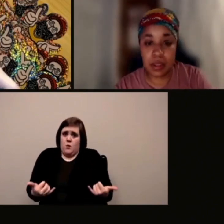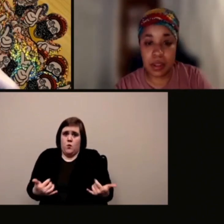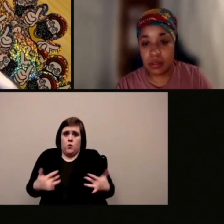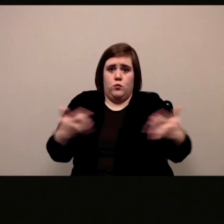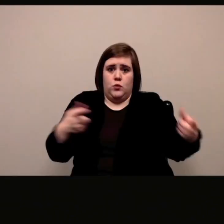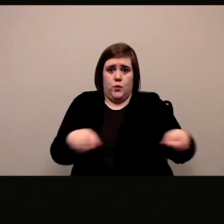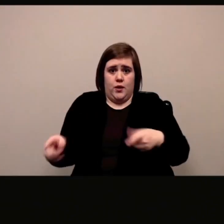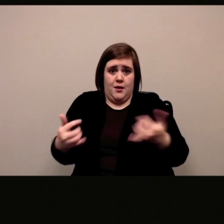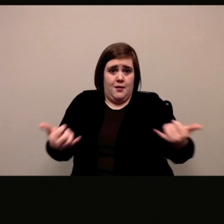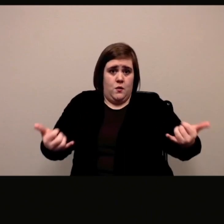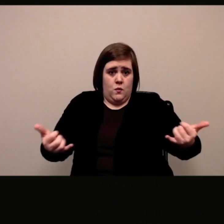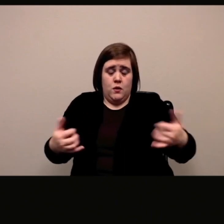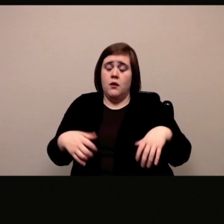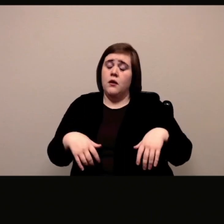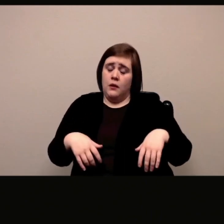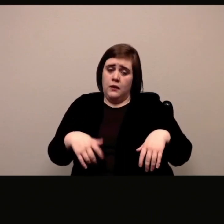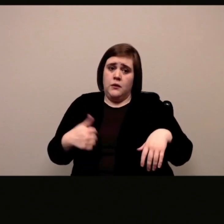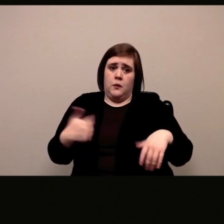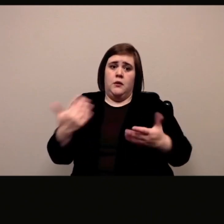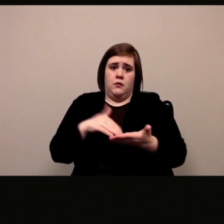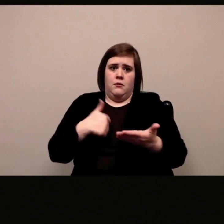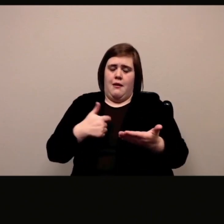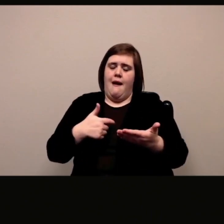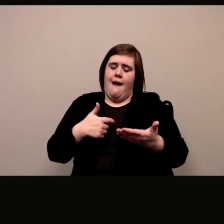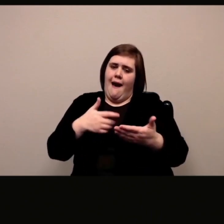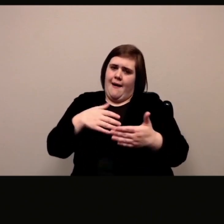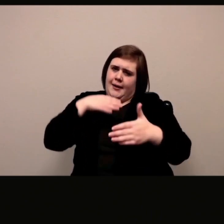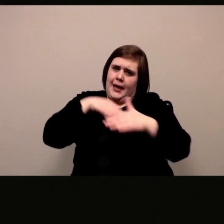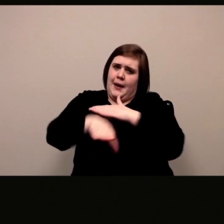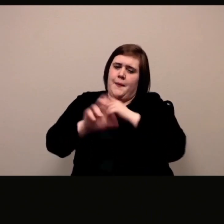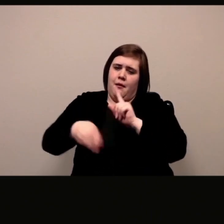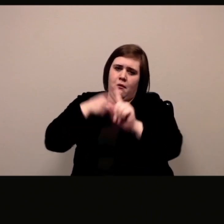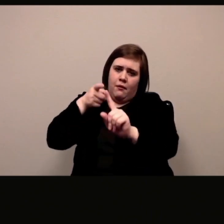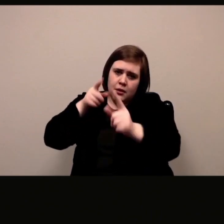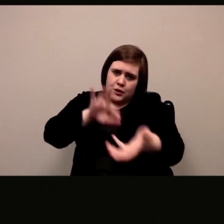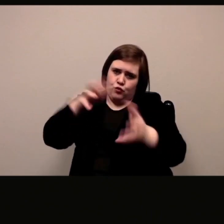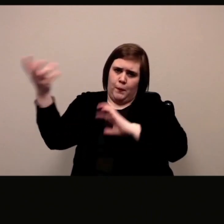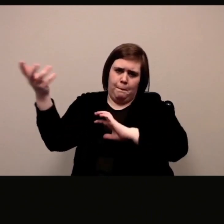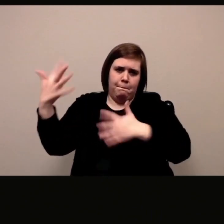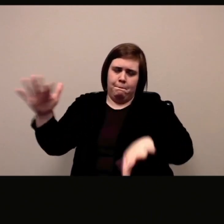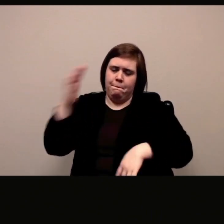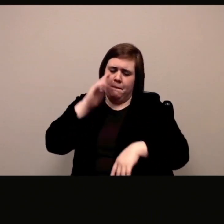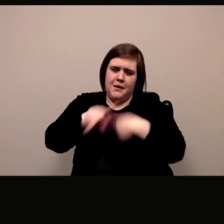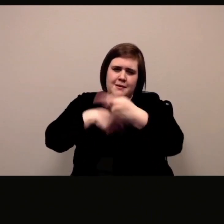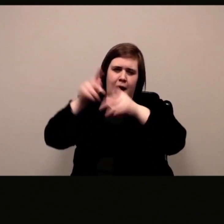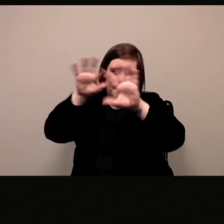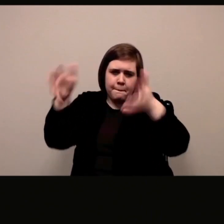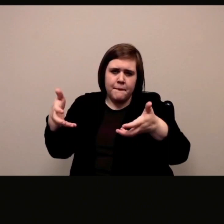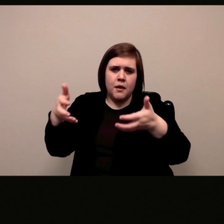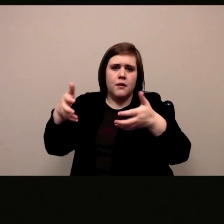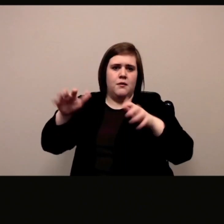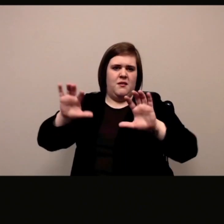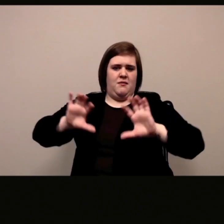So I came in to disrupt. I knew the type of classroom and type of program I wanted.